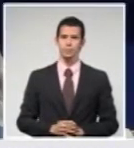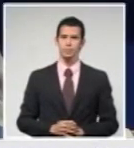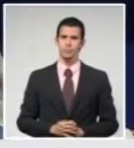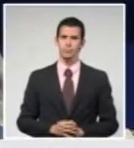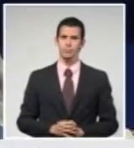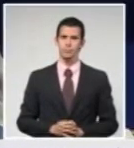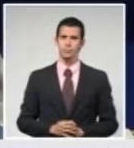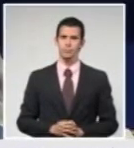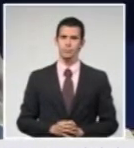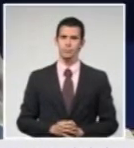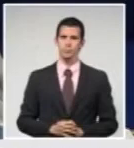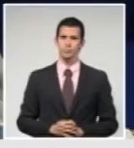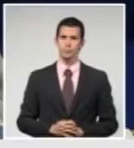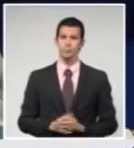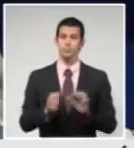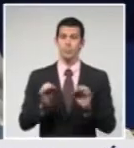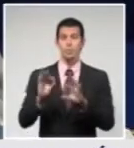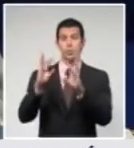5,948, or